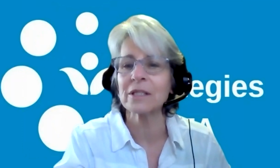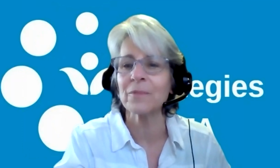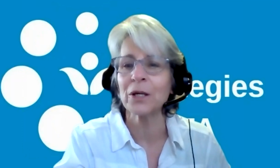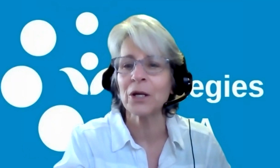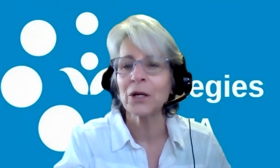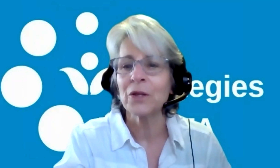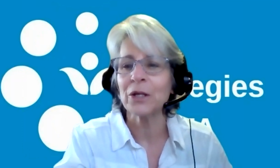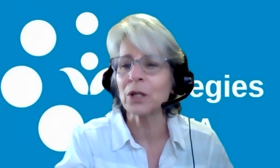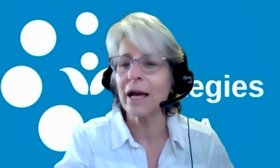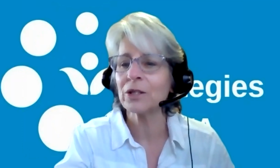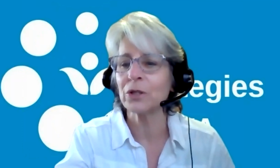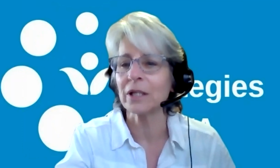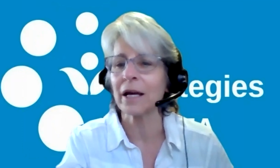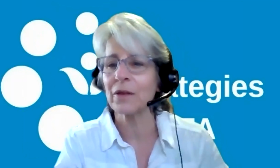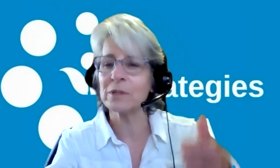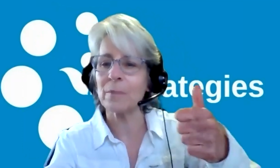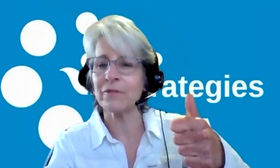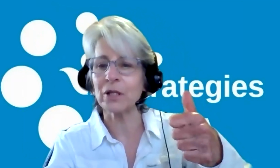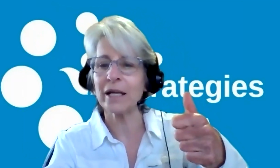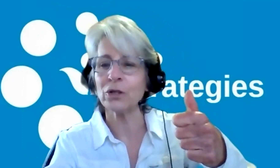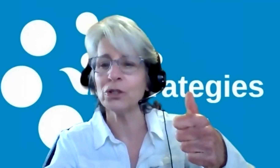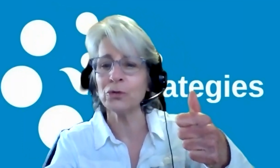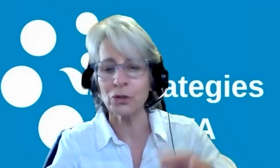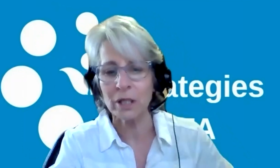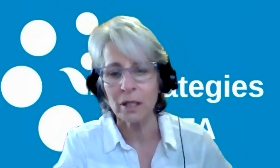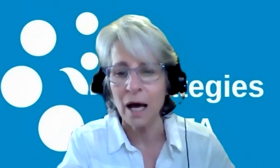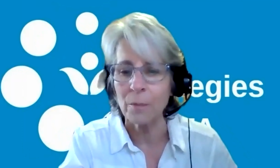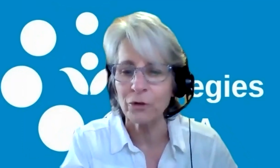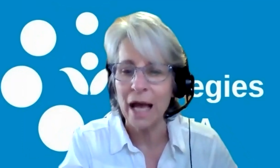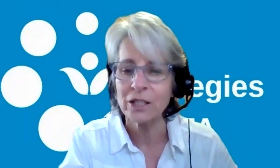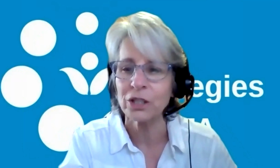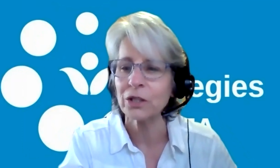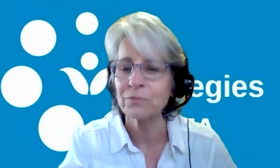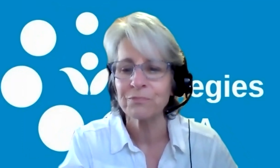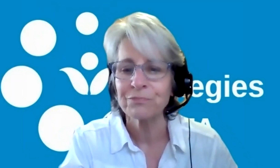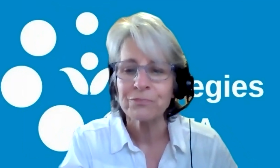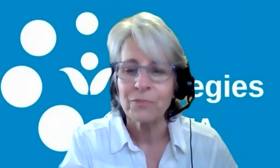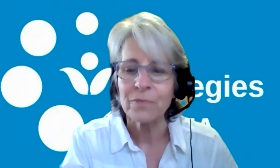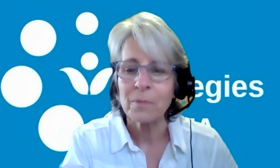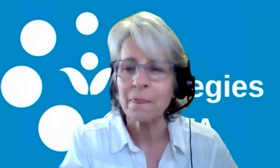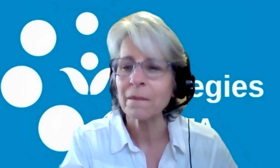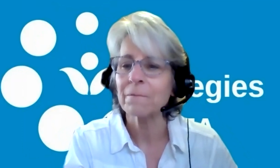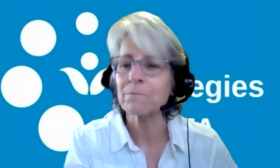Was it something that you liked or you didn't like? Thumbs up if you like it. You can do your little reaction